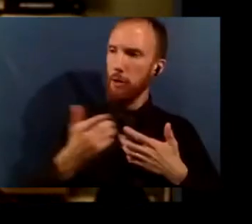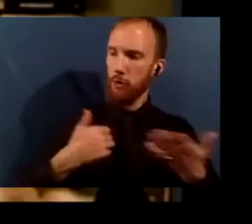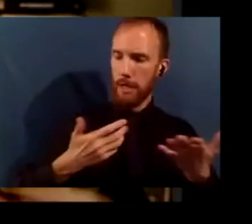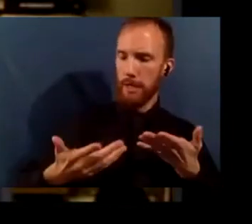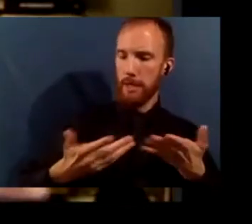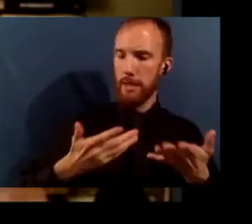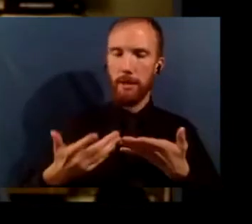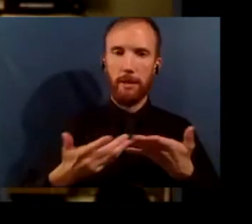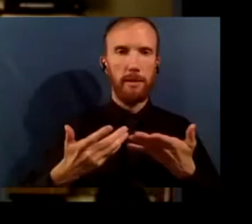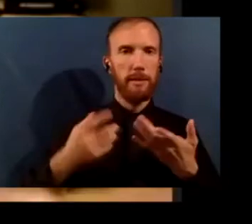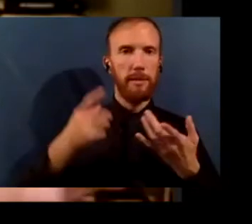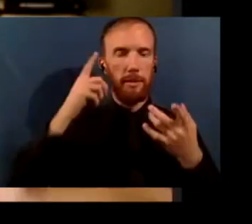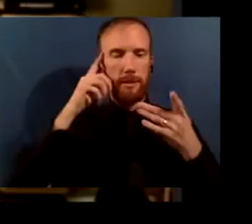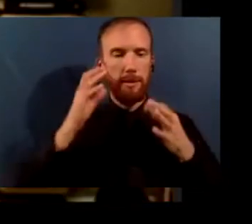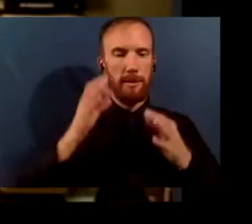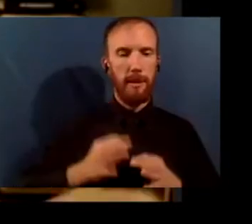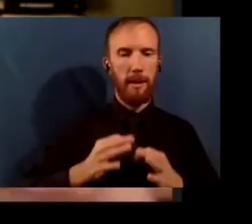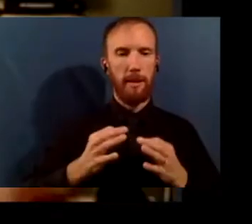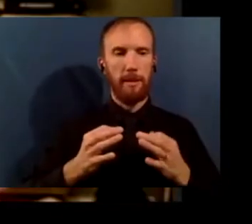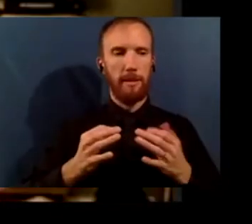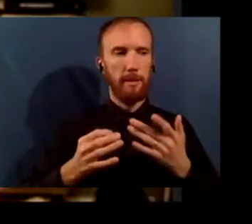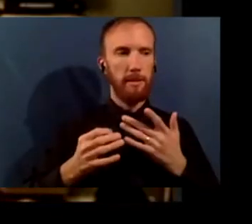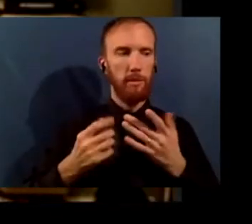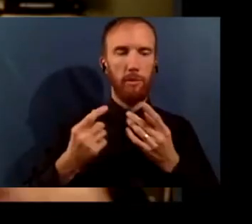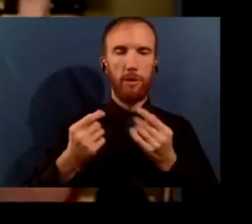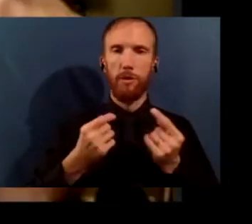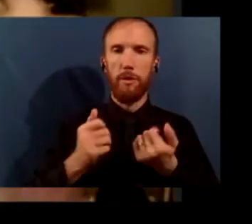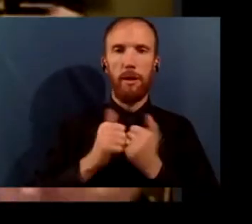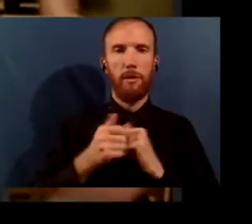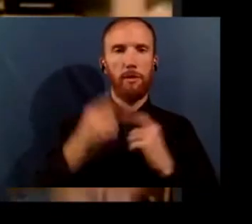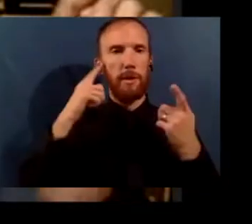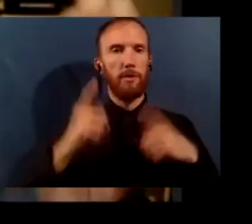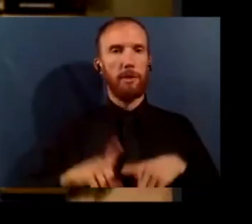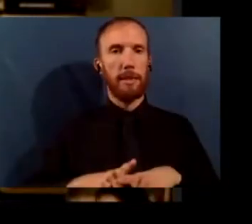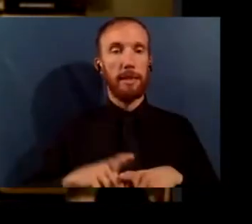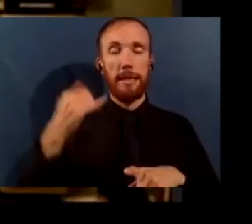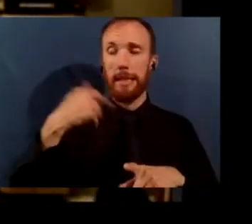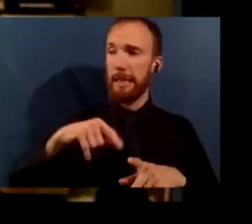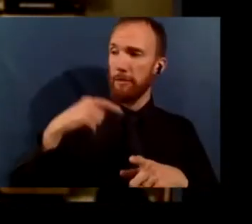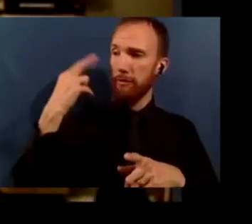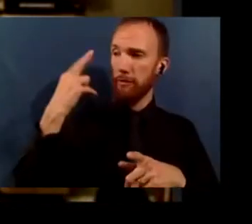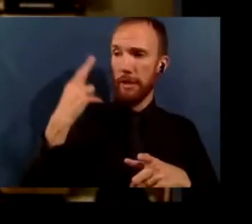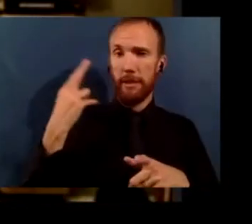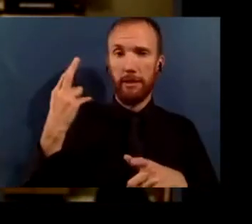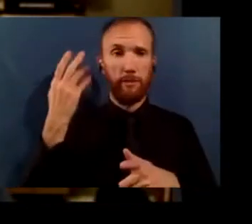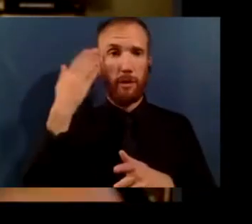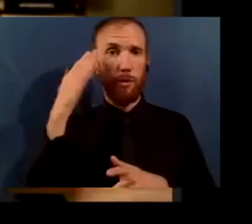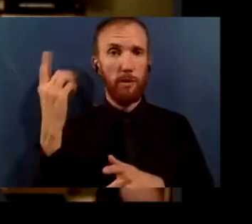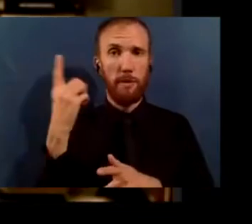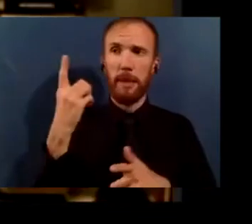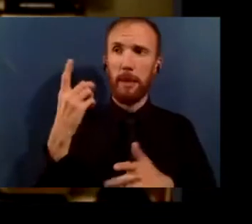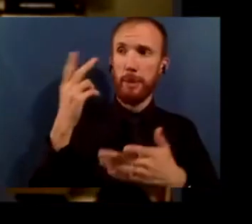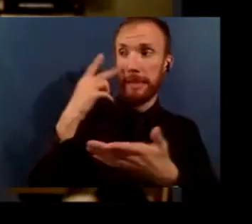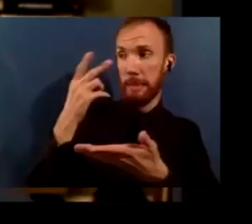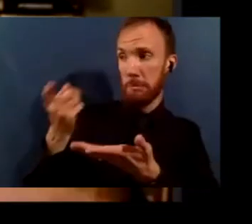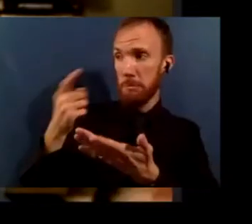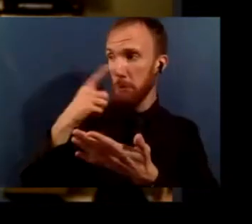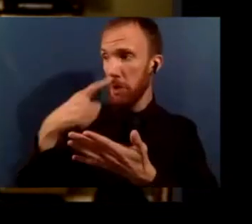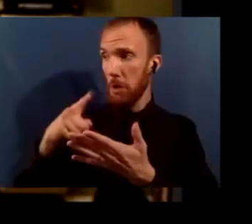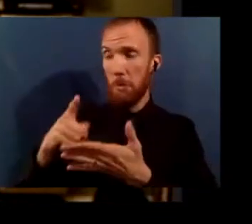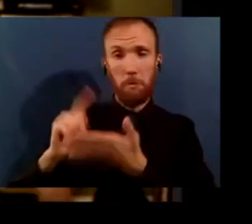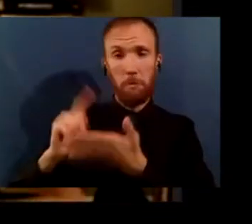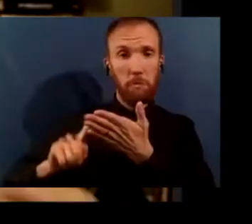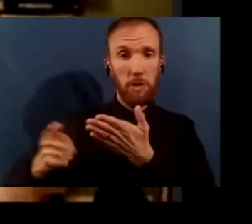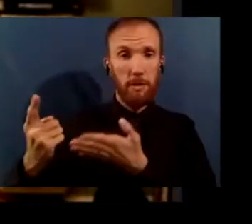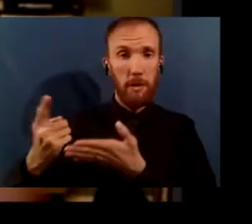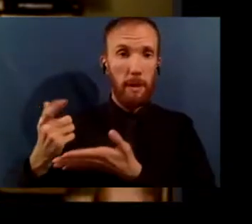agree? You know, and then where we agree, we don't know something. Ah, okay, let's see if they can research something to help us understand. So that's where